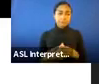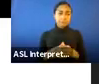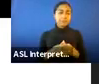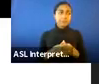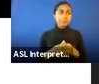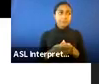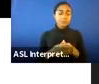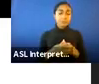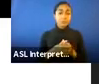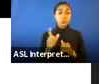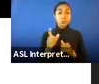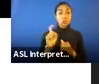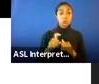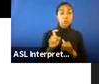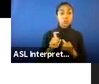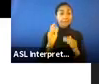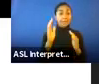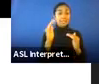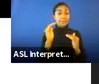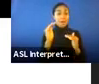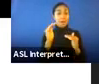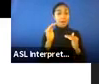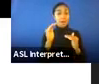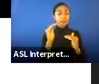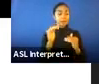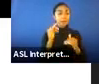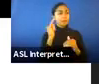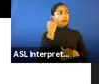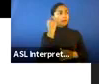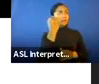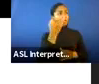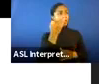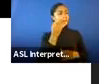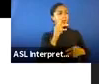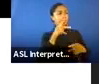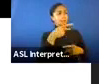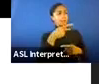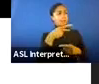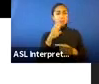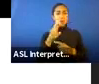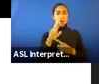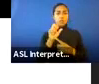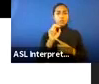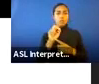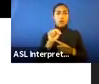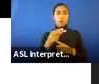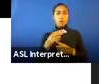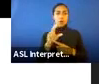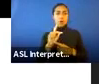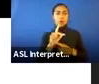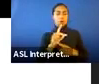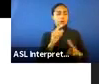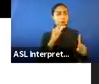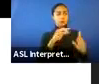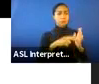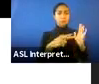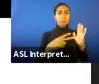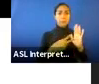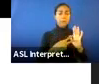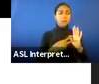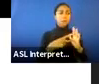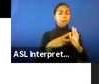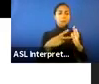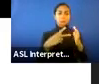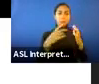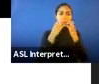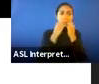expect from the notion of personhood is a sense of sacredness, a sense of deep and abiding